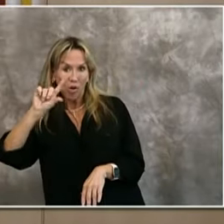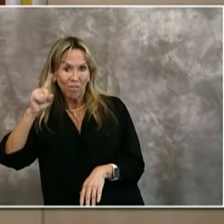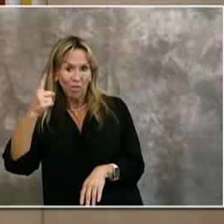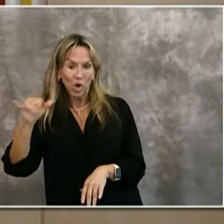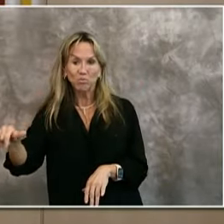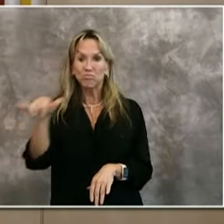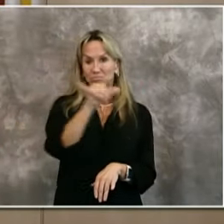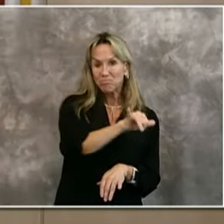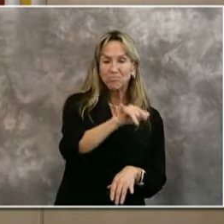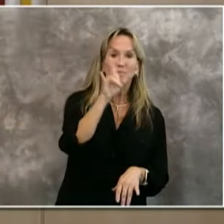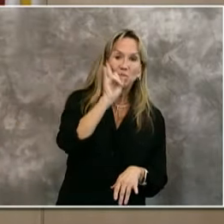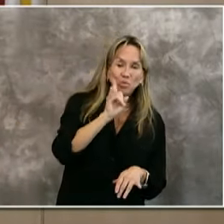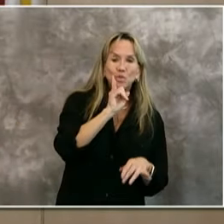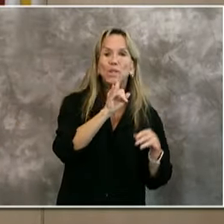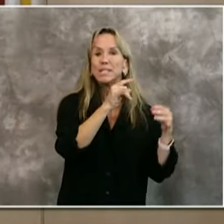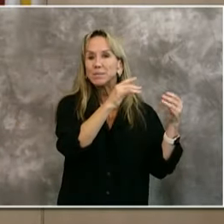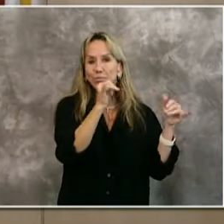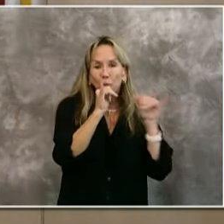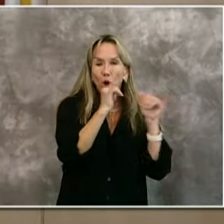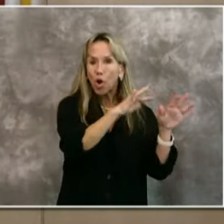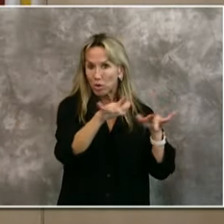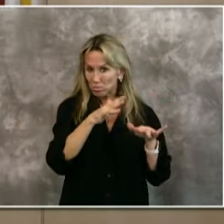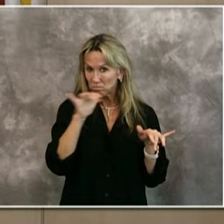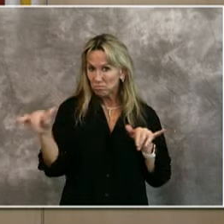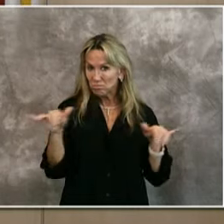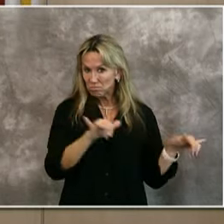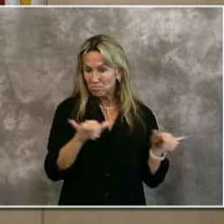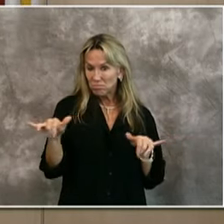of that question, are all the outbreaks at bars, restaurants,